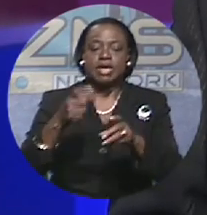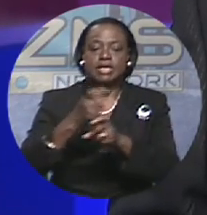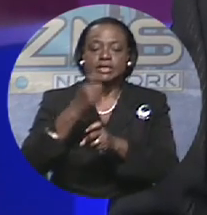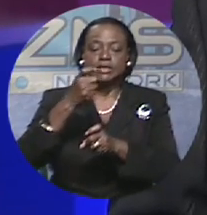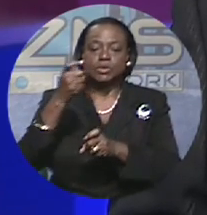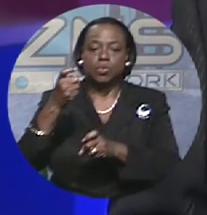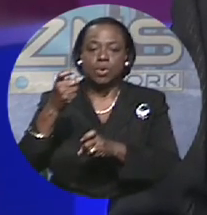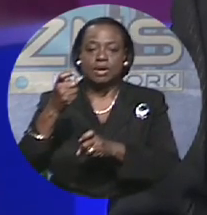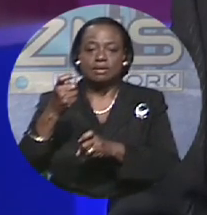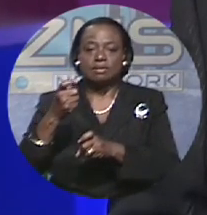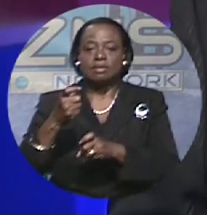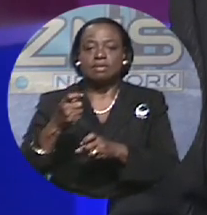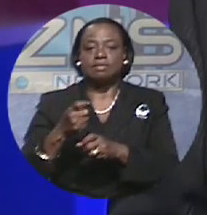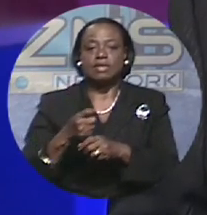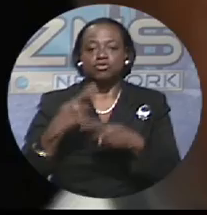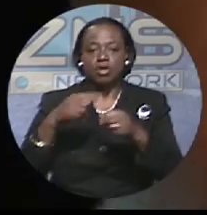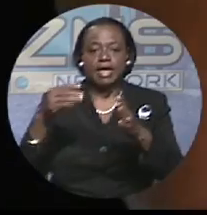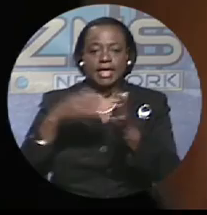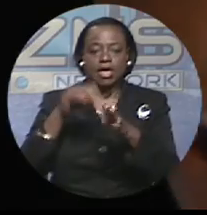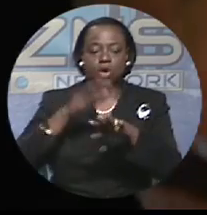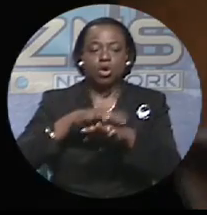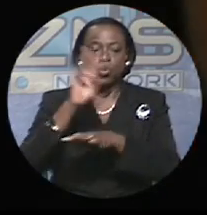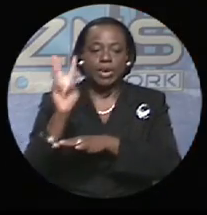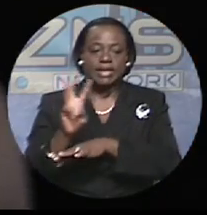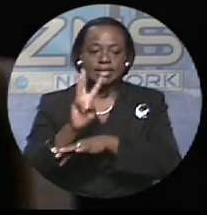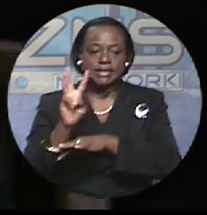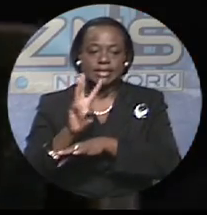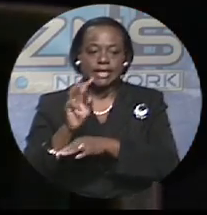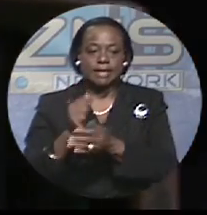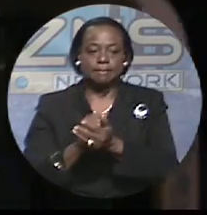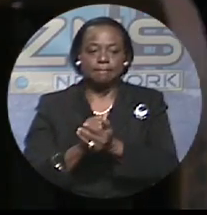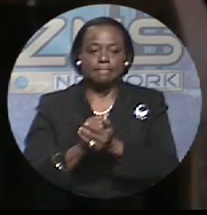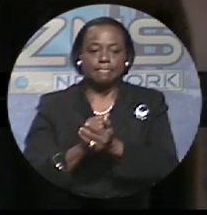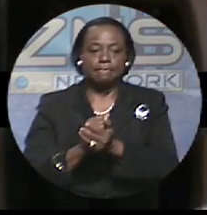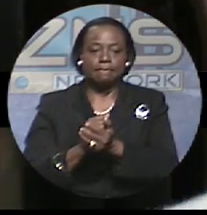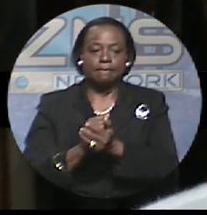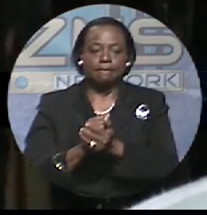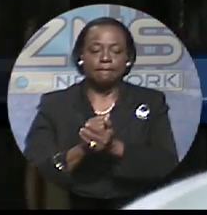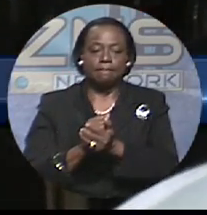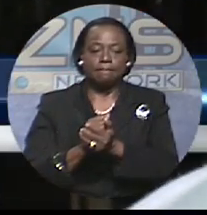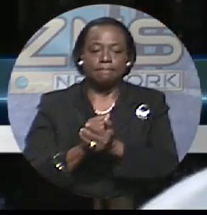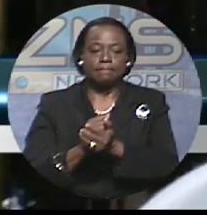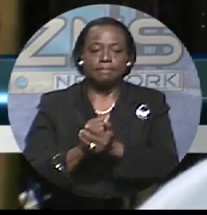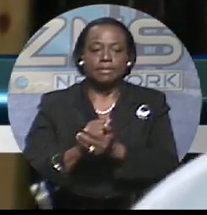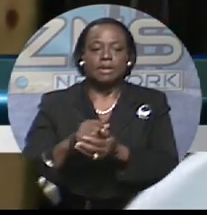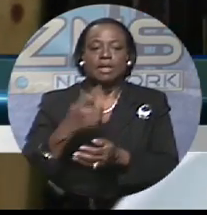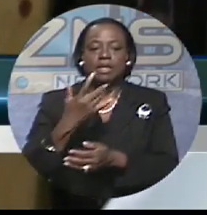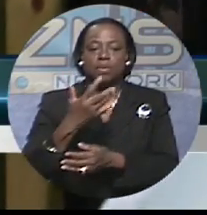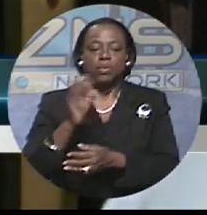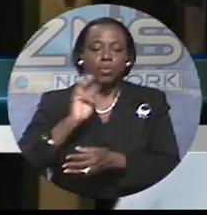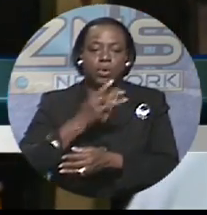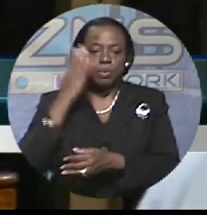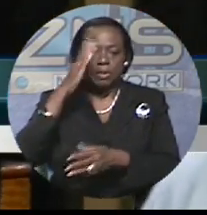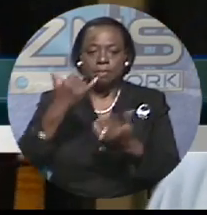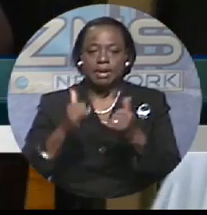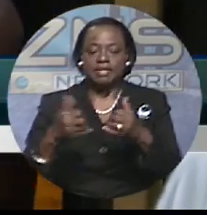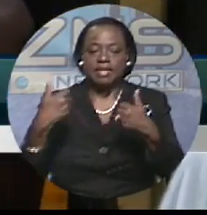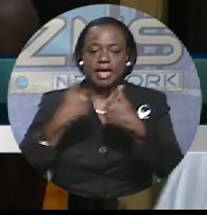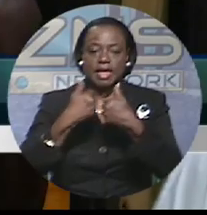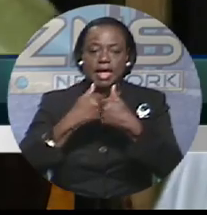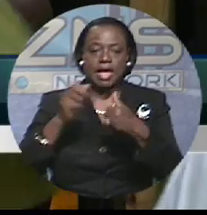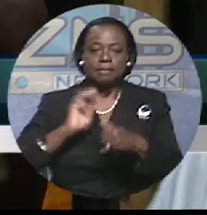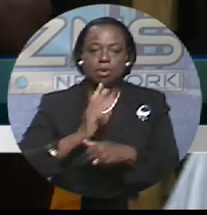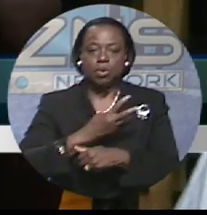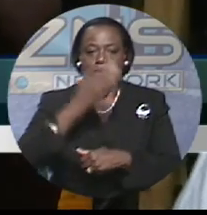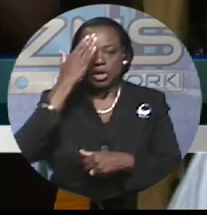the sweep on Wednesday. It's going to take all of Russell. It's going to take my guys to keep their composure and just play the game, you know. And once my guys